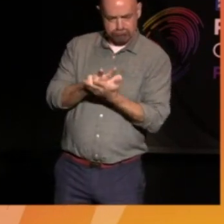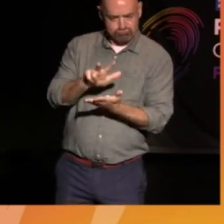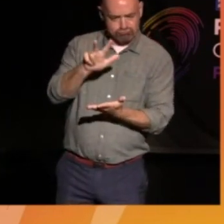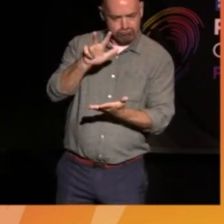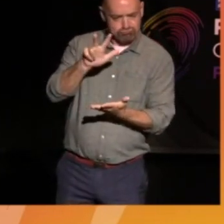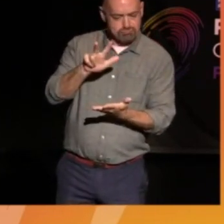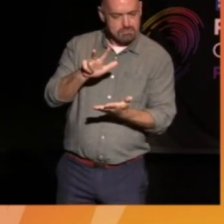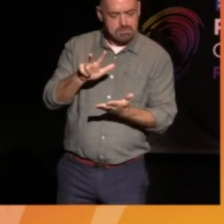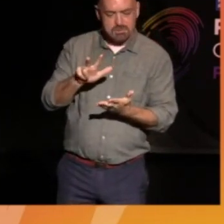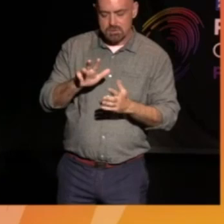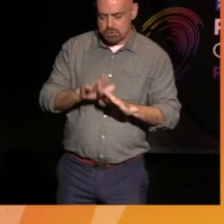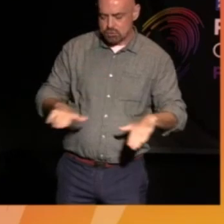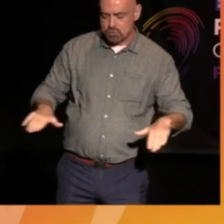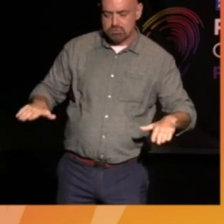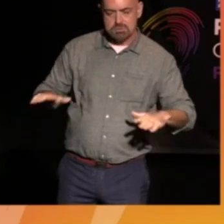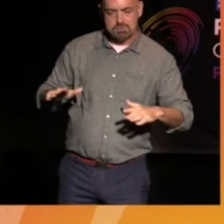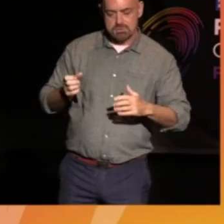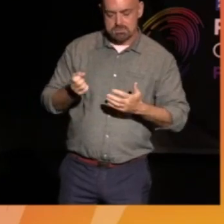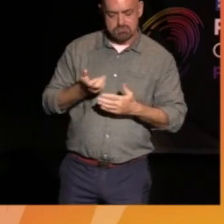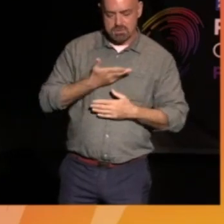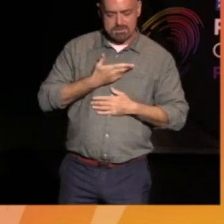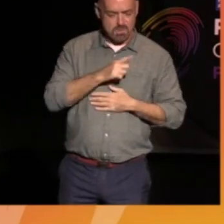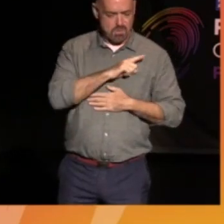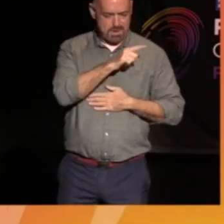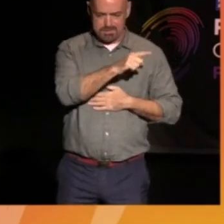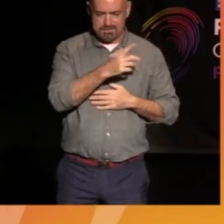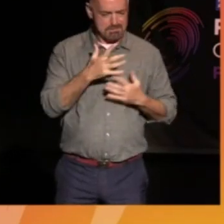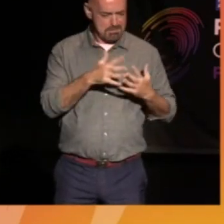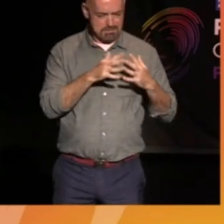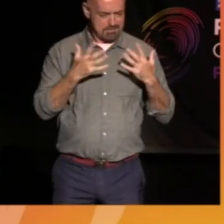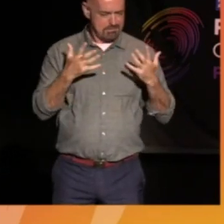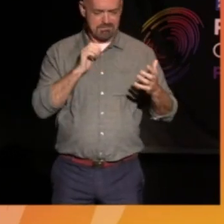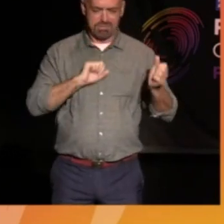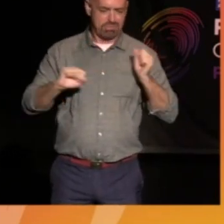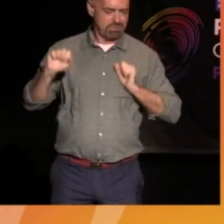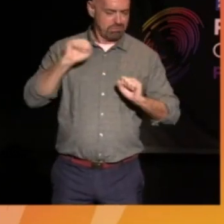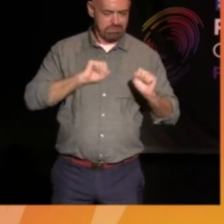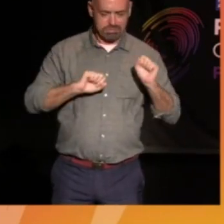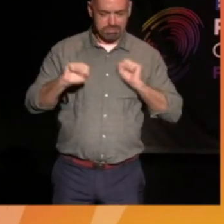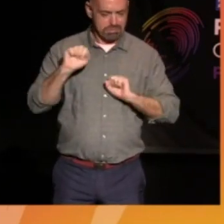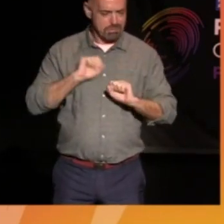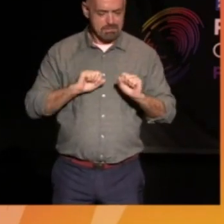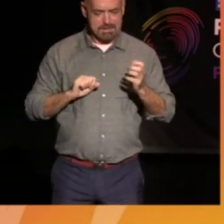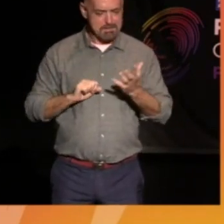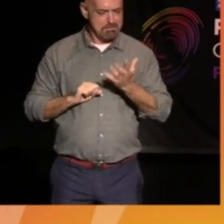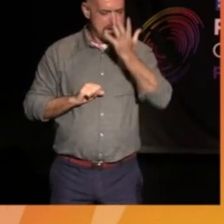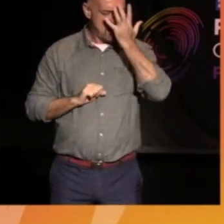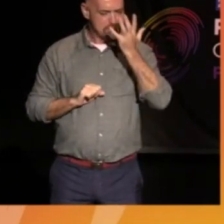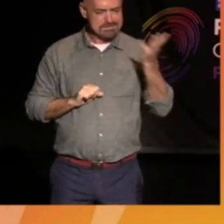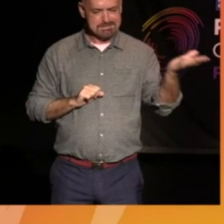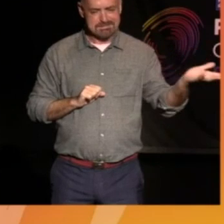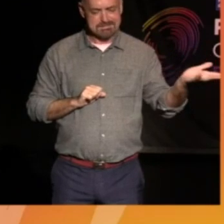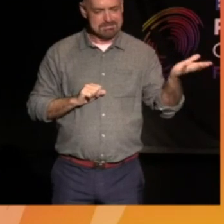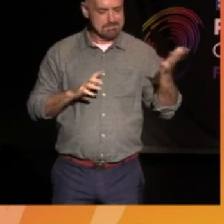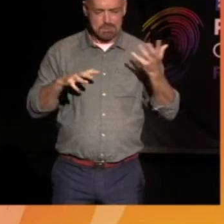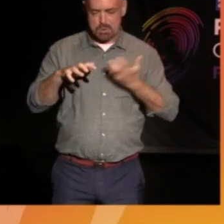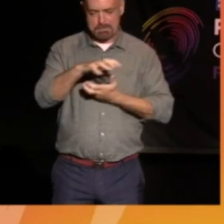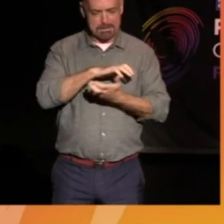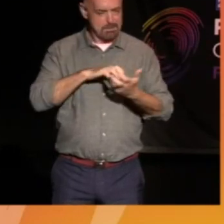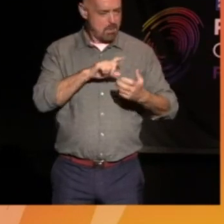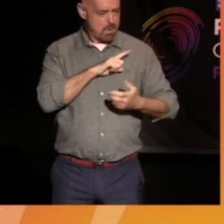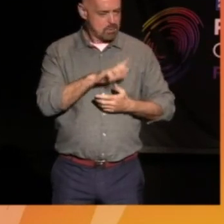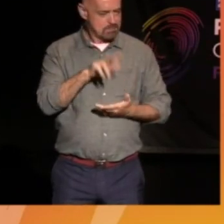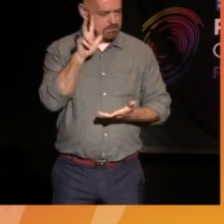to children's rights? Why is America so embarrassing and complicated